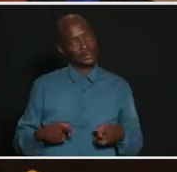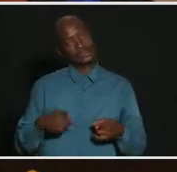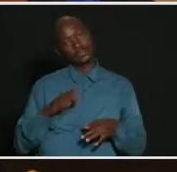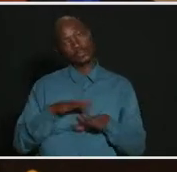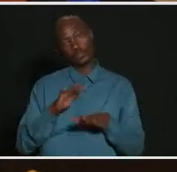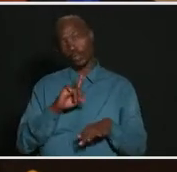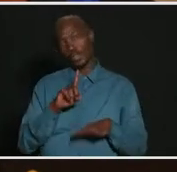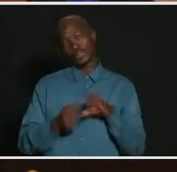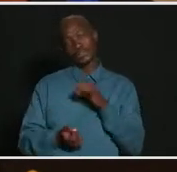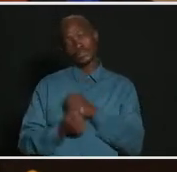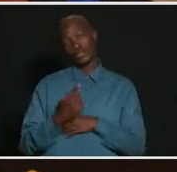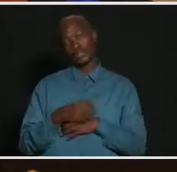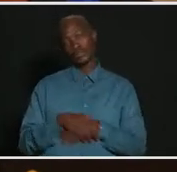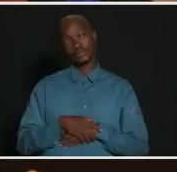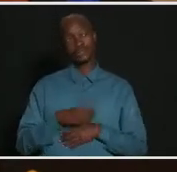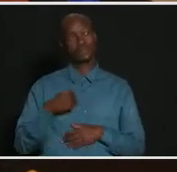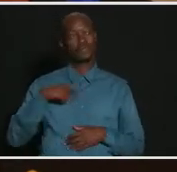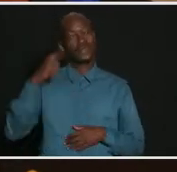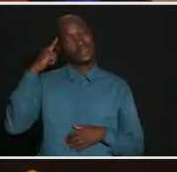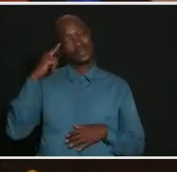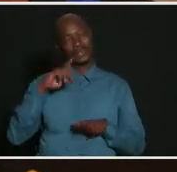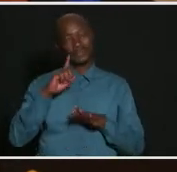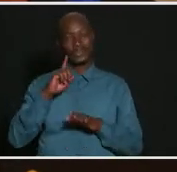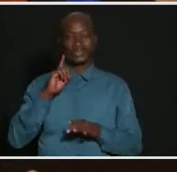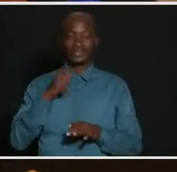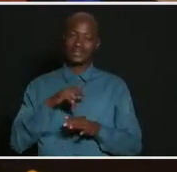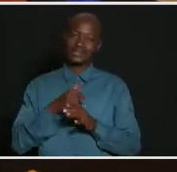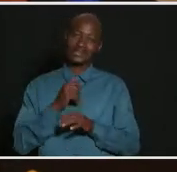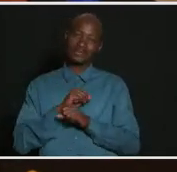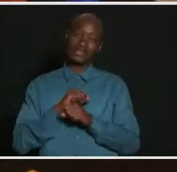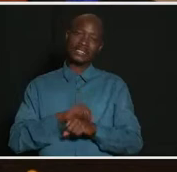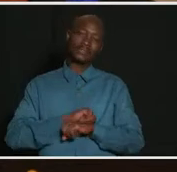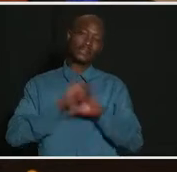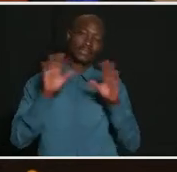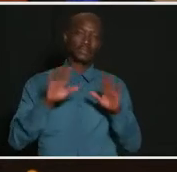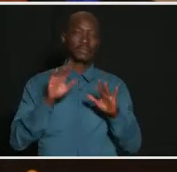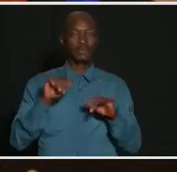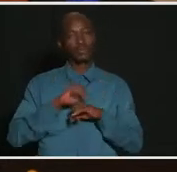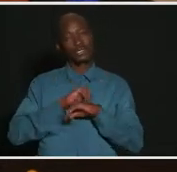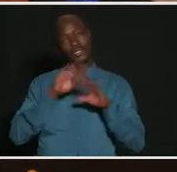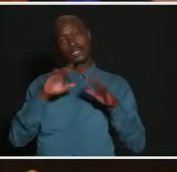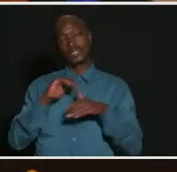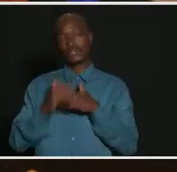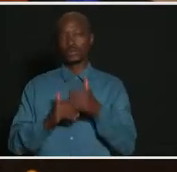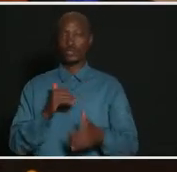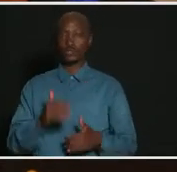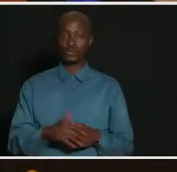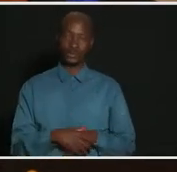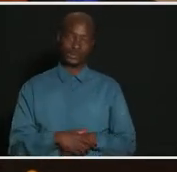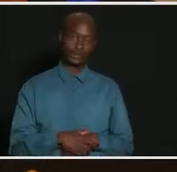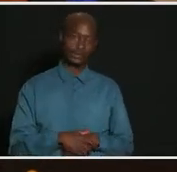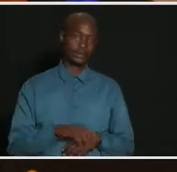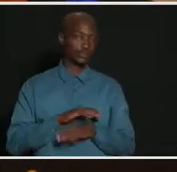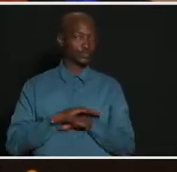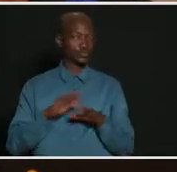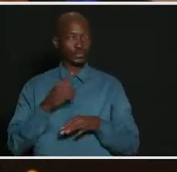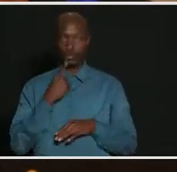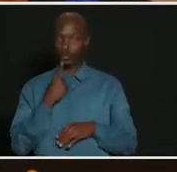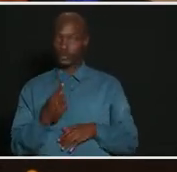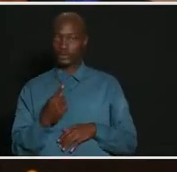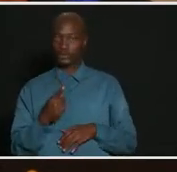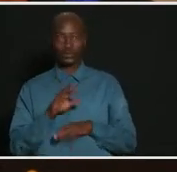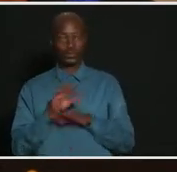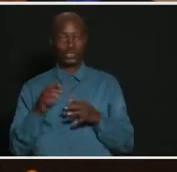what happens so I thought I must just clarify that part so that we're clear on the process you don't say